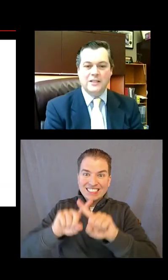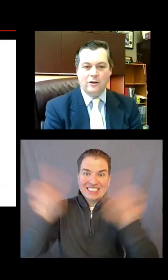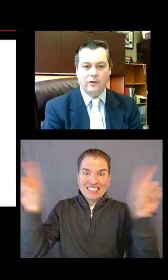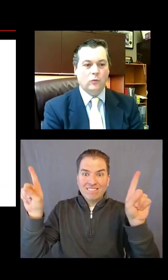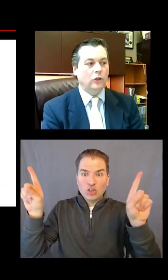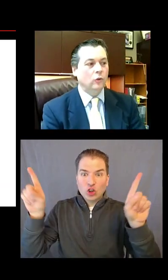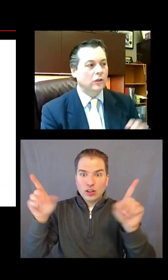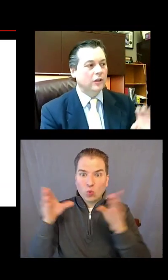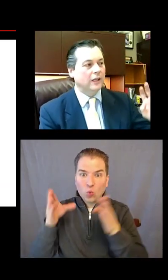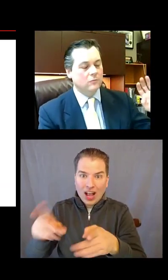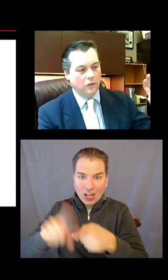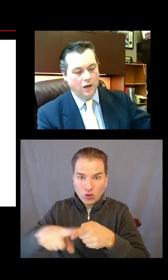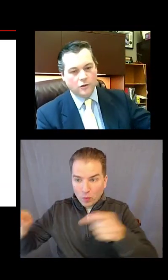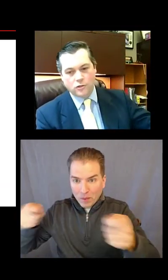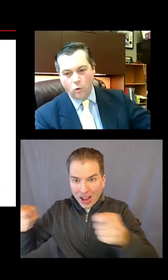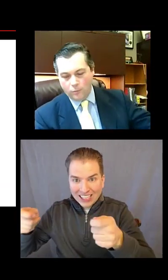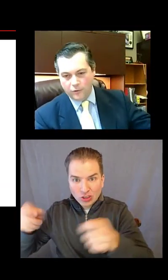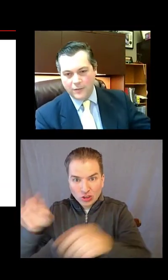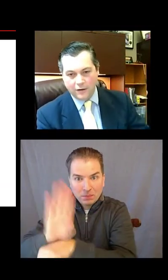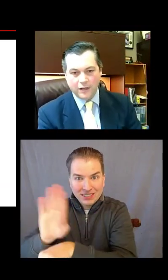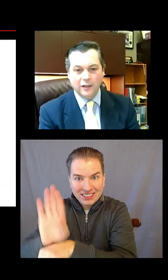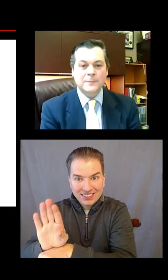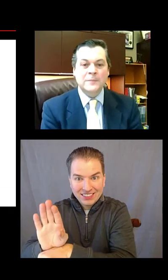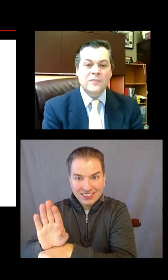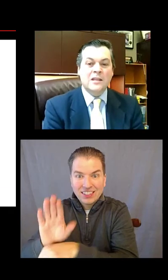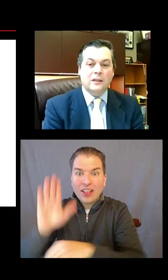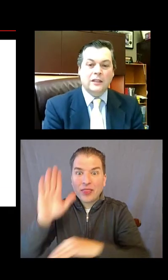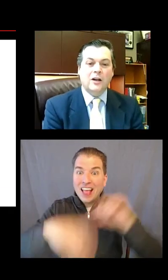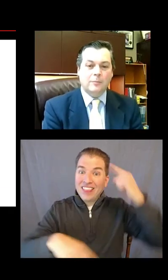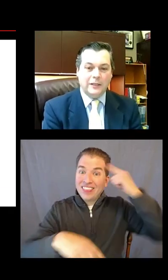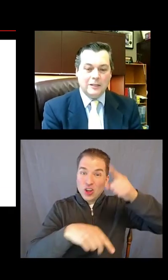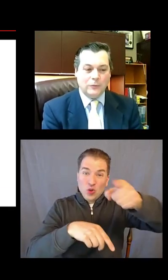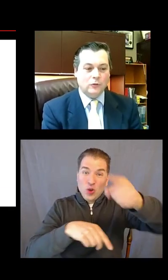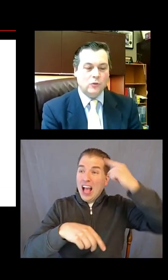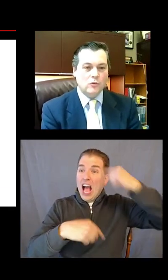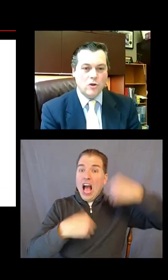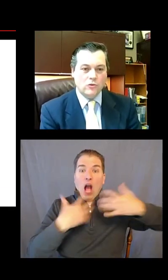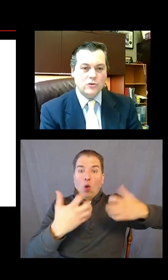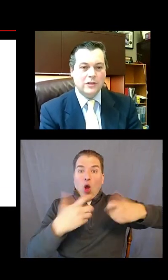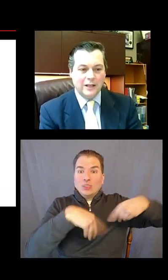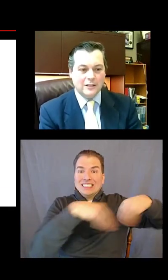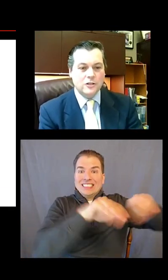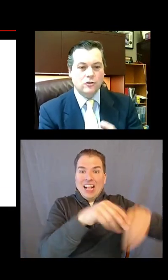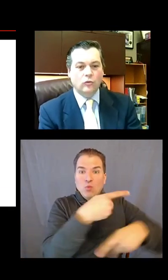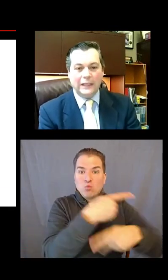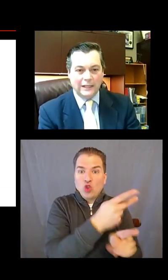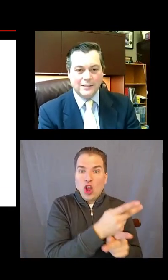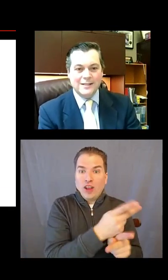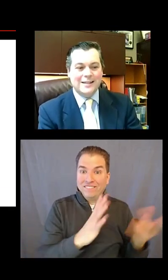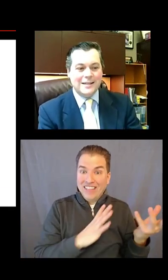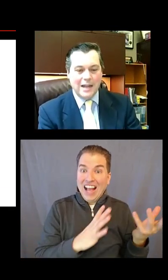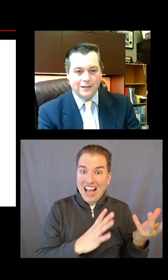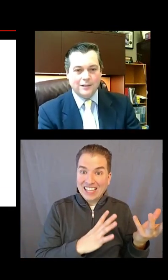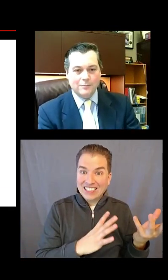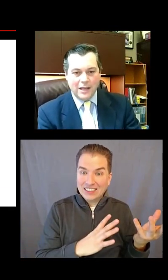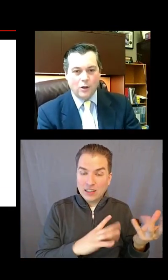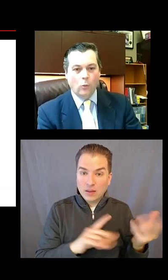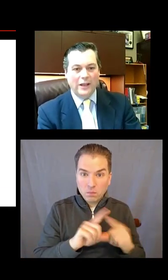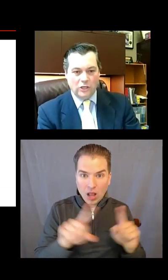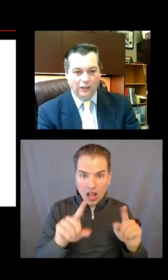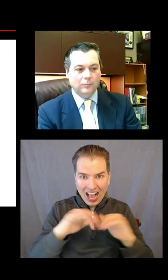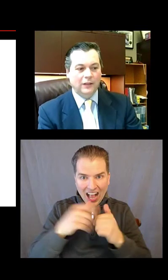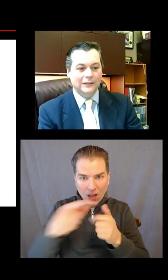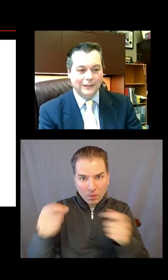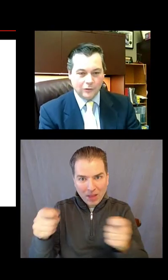programs, etc. When you look at large corporate America, there are people who go to get degrees not to make